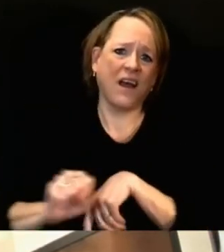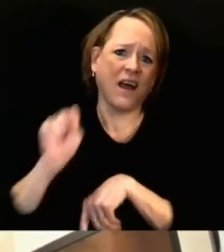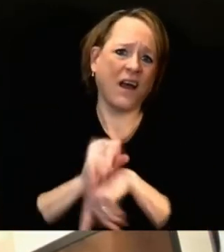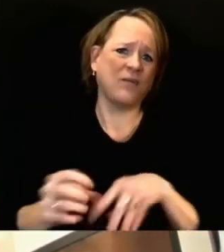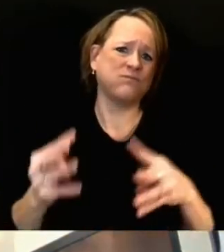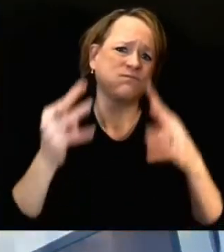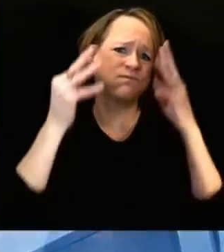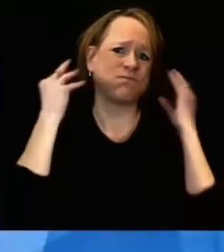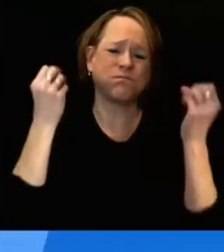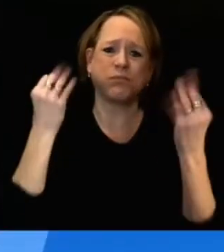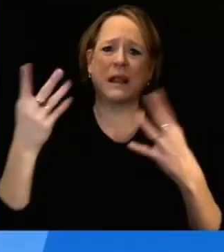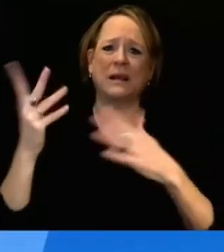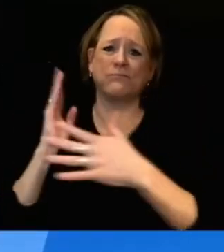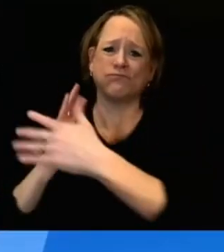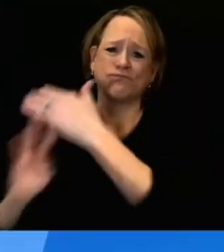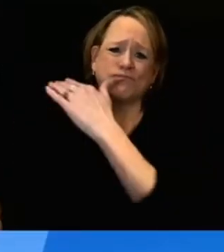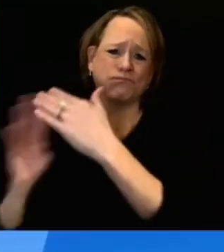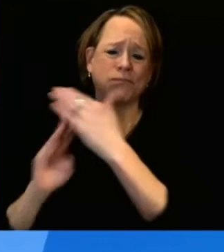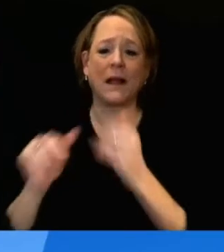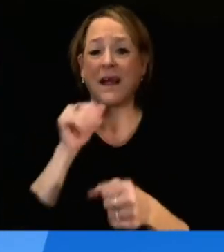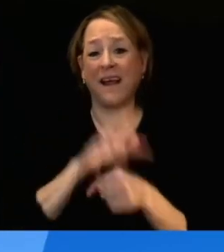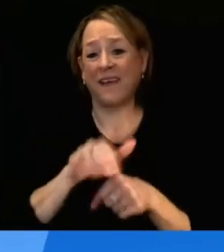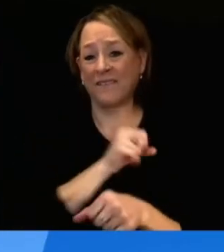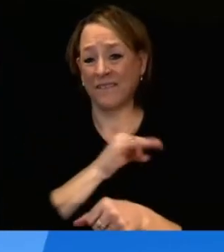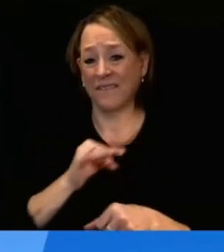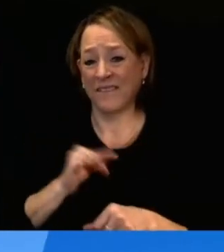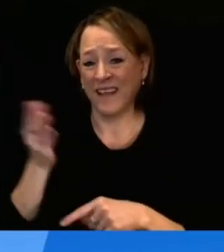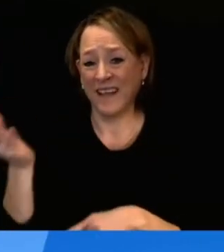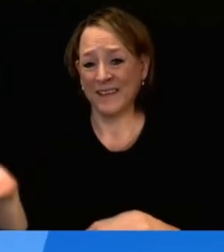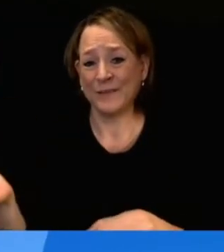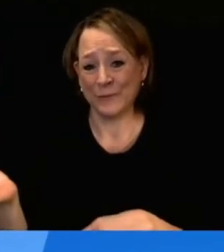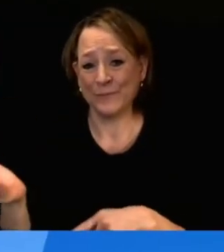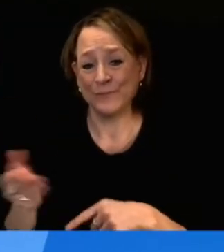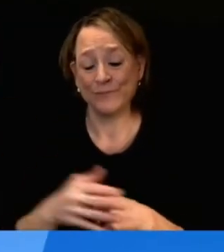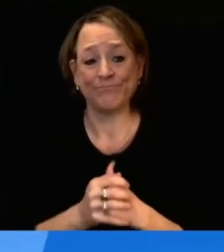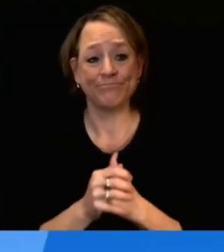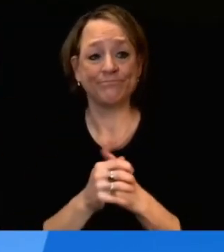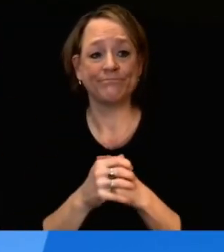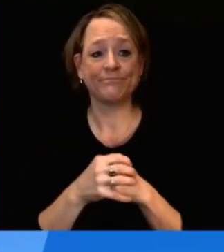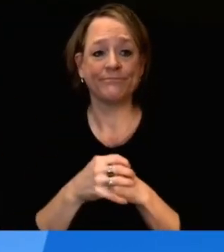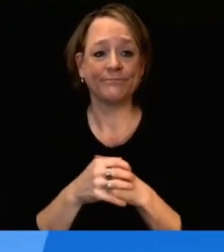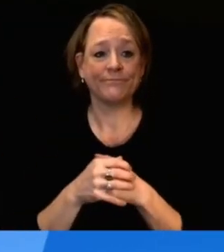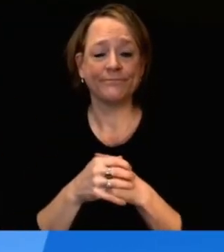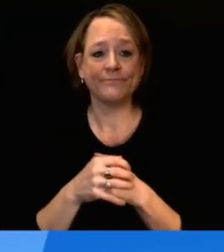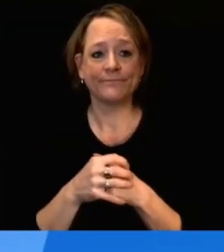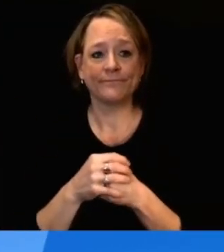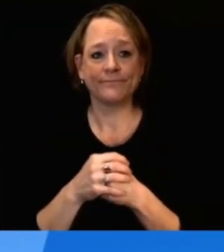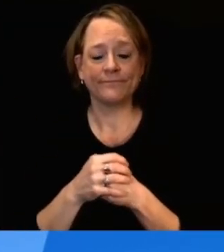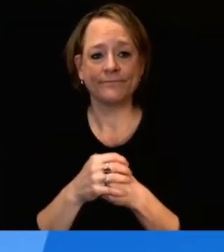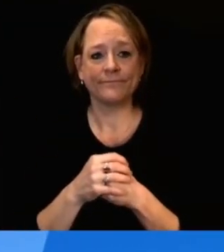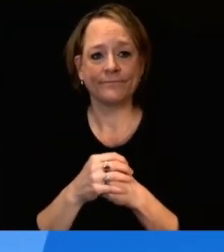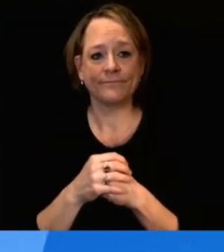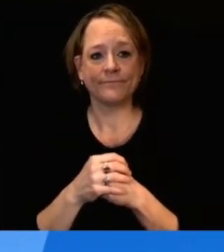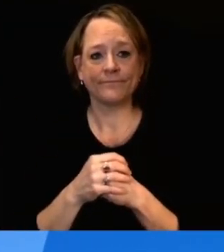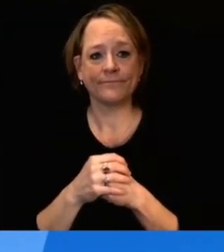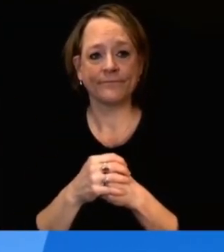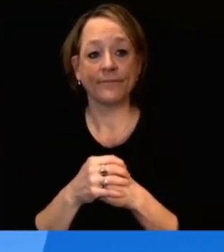question. Thank you. Now to Annie Kroll from WBAY-TV in Green Bay.